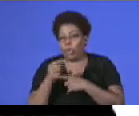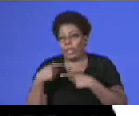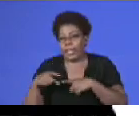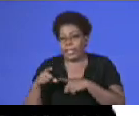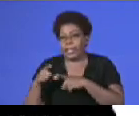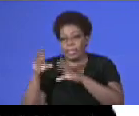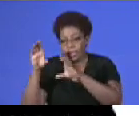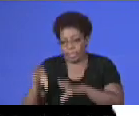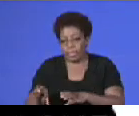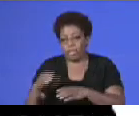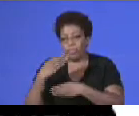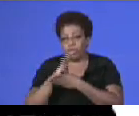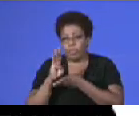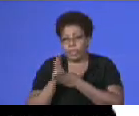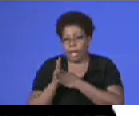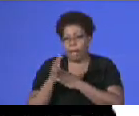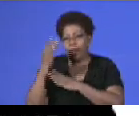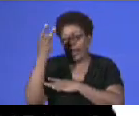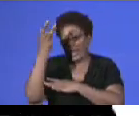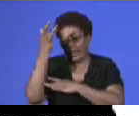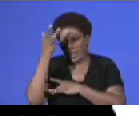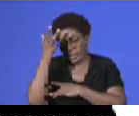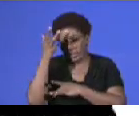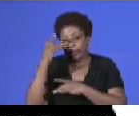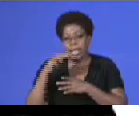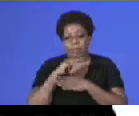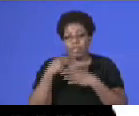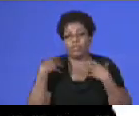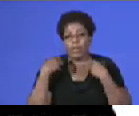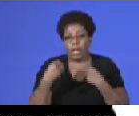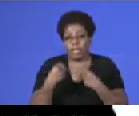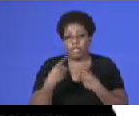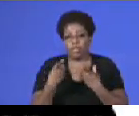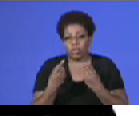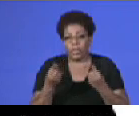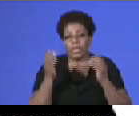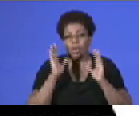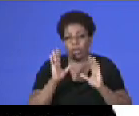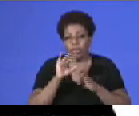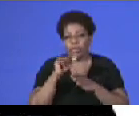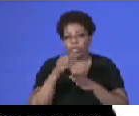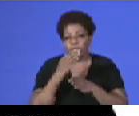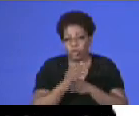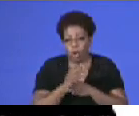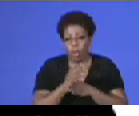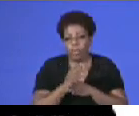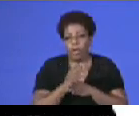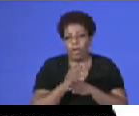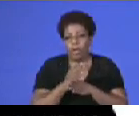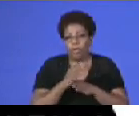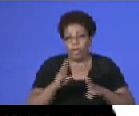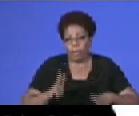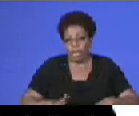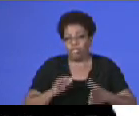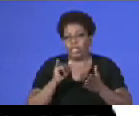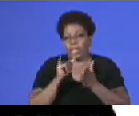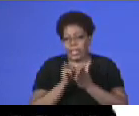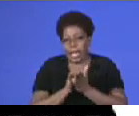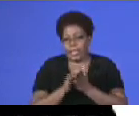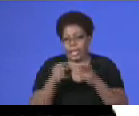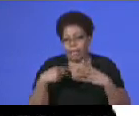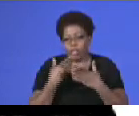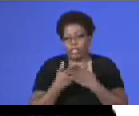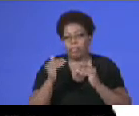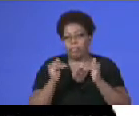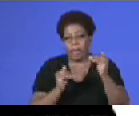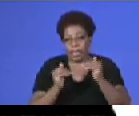to become ill. I think Ministry of Health is doing an excellent job. We have managed to strike that balance, and I think if the